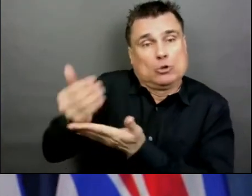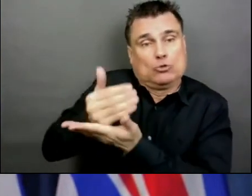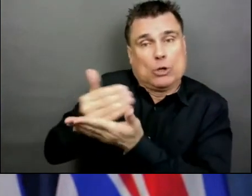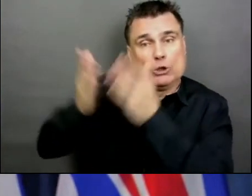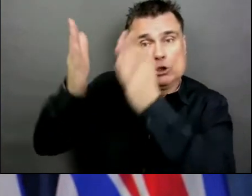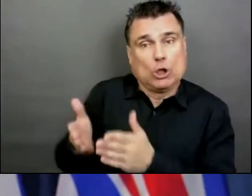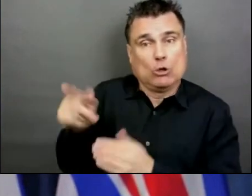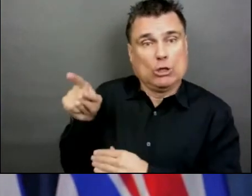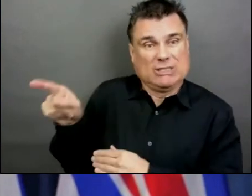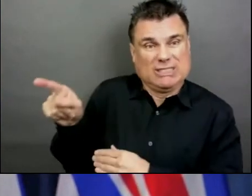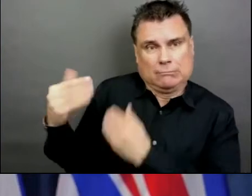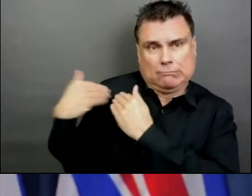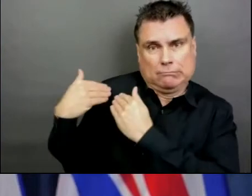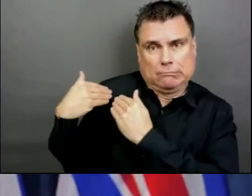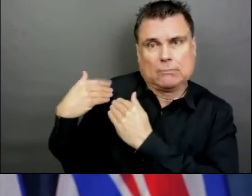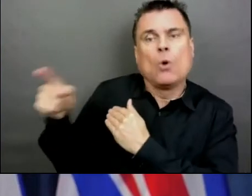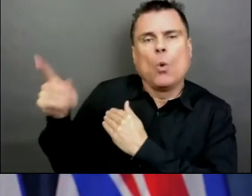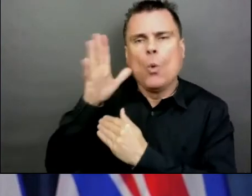soon.